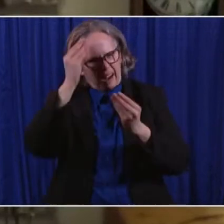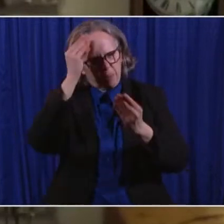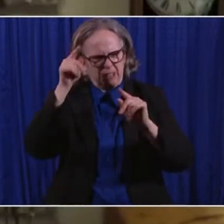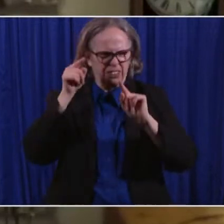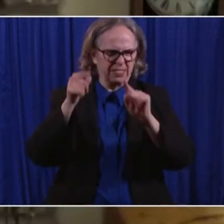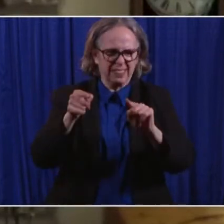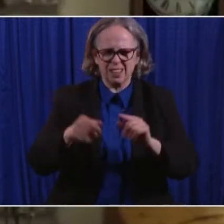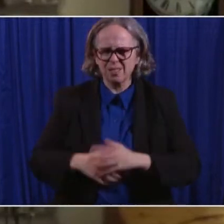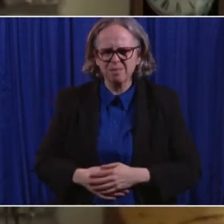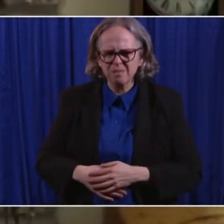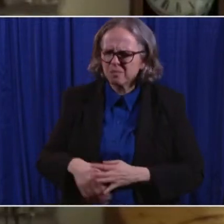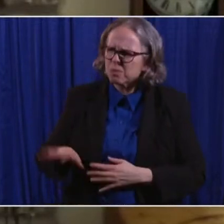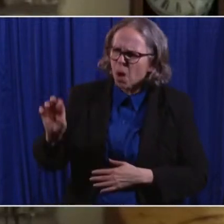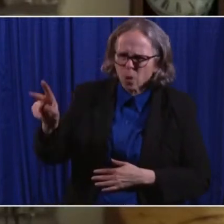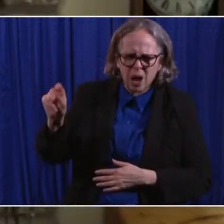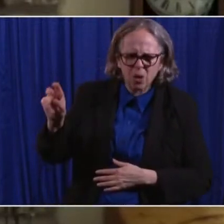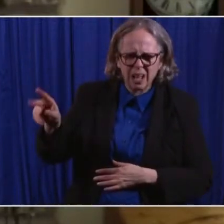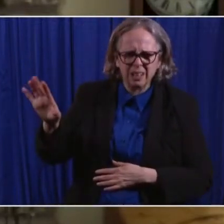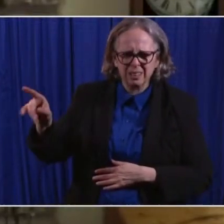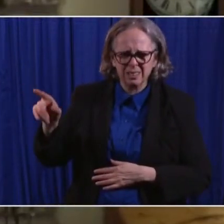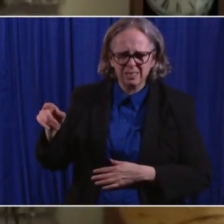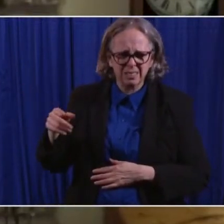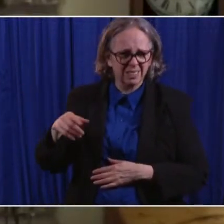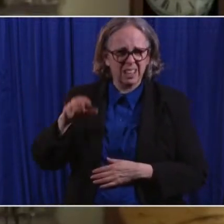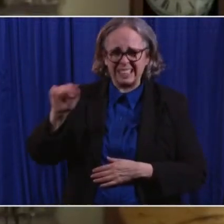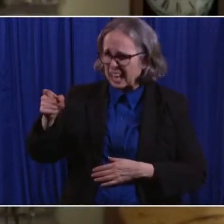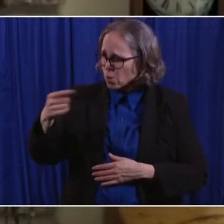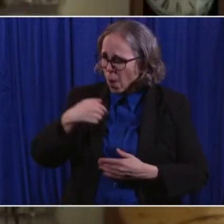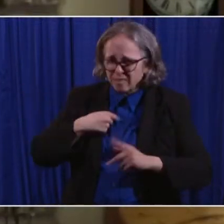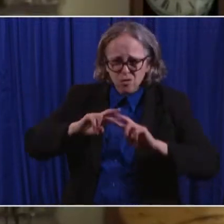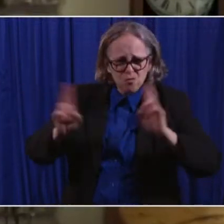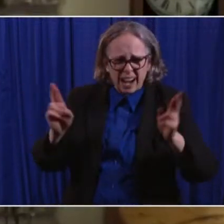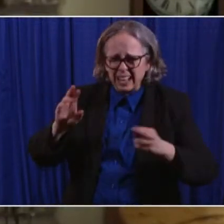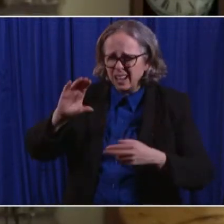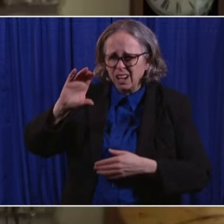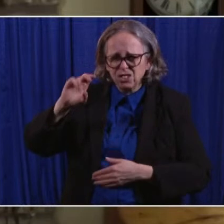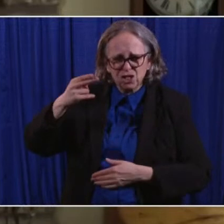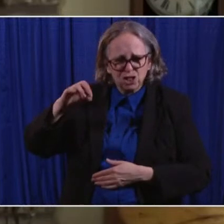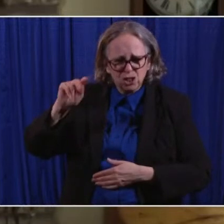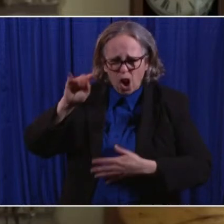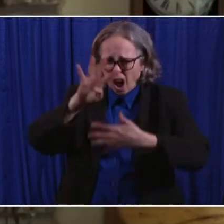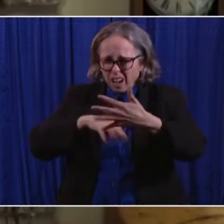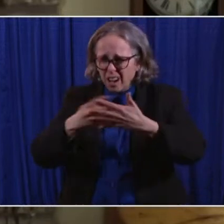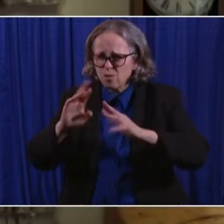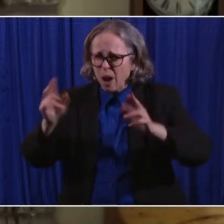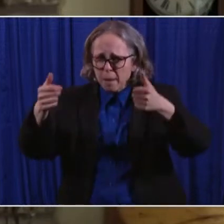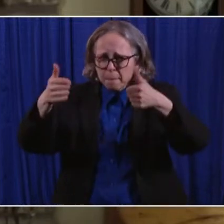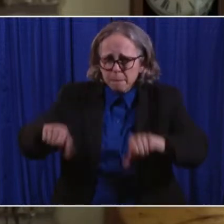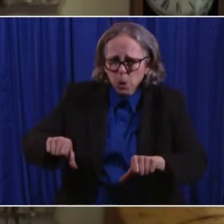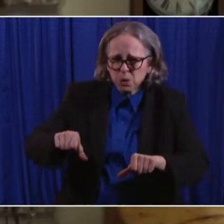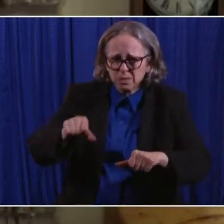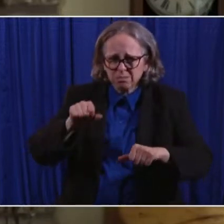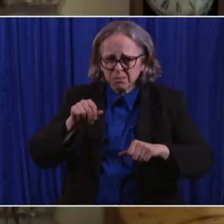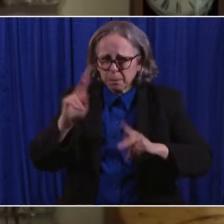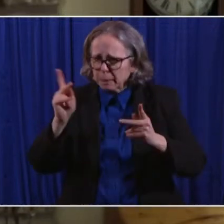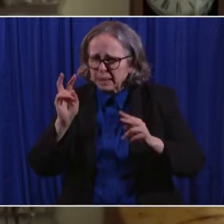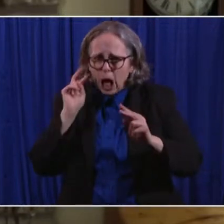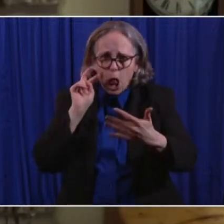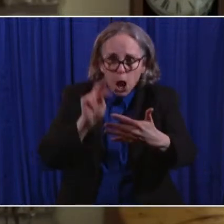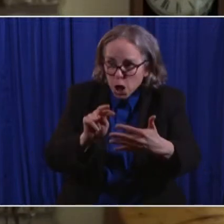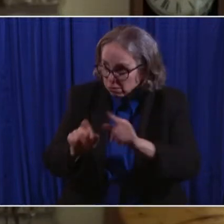charts today. Are any of those charts up? Is the one chart maybe up that people could see it? Not today, but if they could see